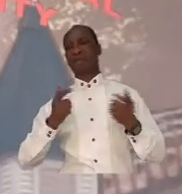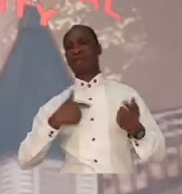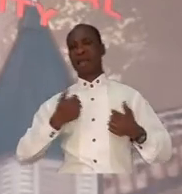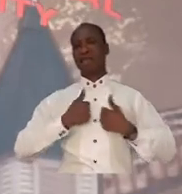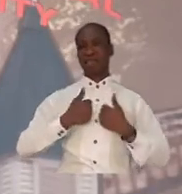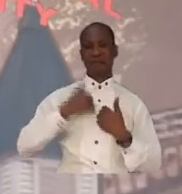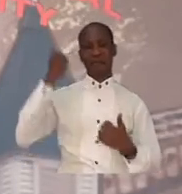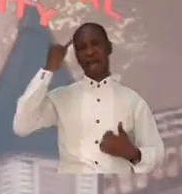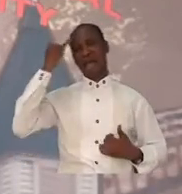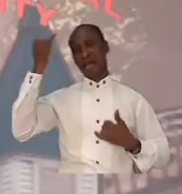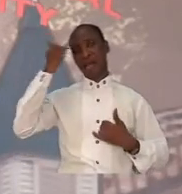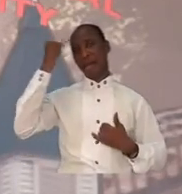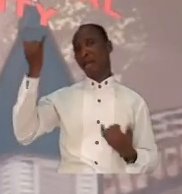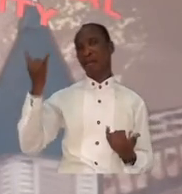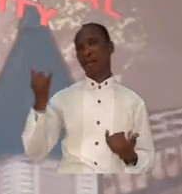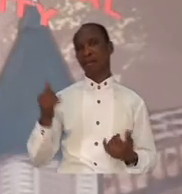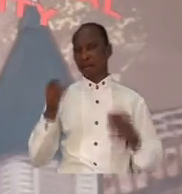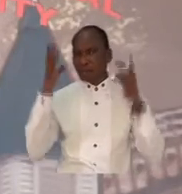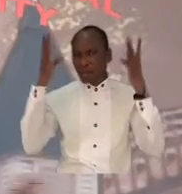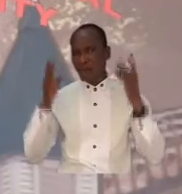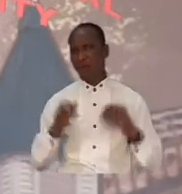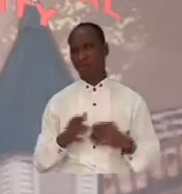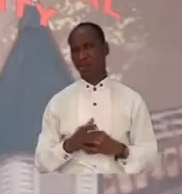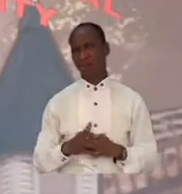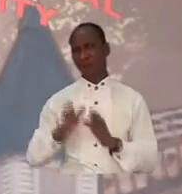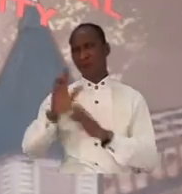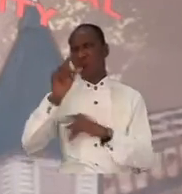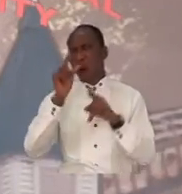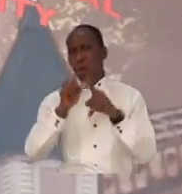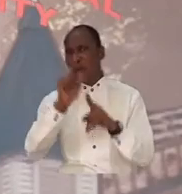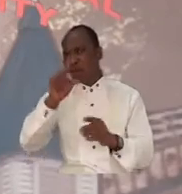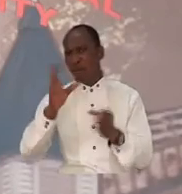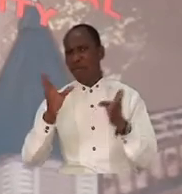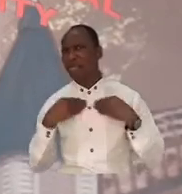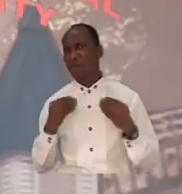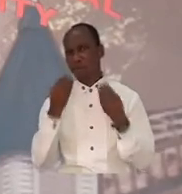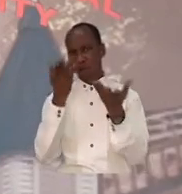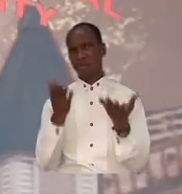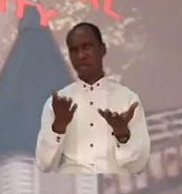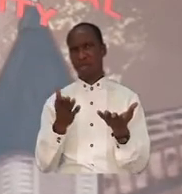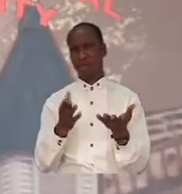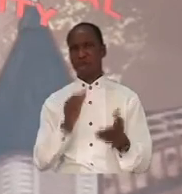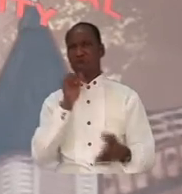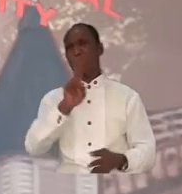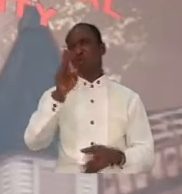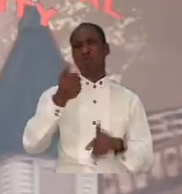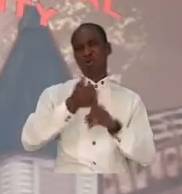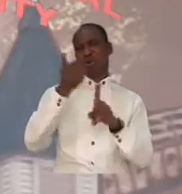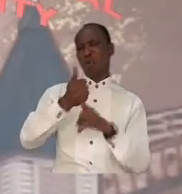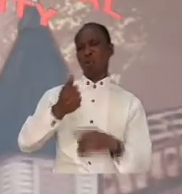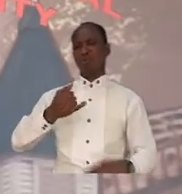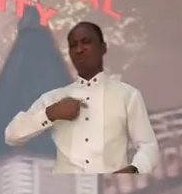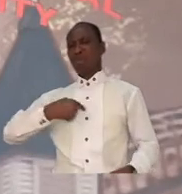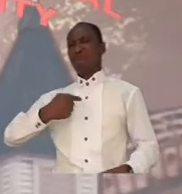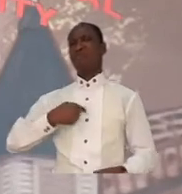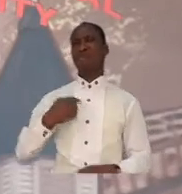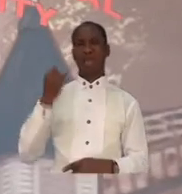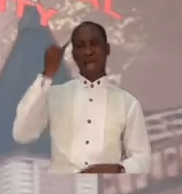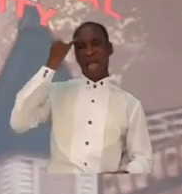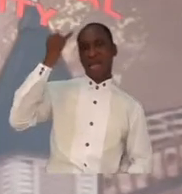way I am coupon as switching be a babouson, won't mean you know. Lot a yere, eh, young one,